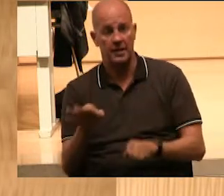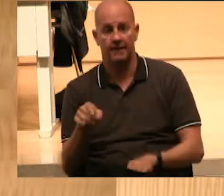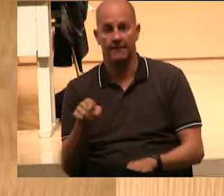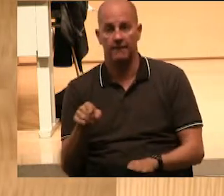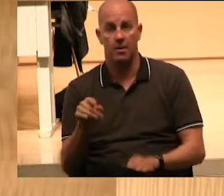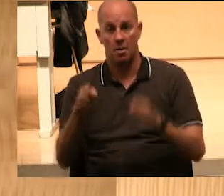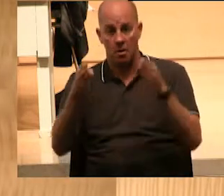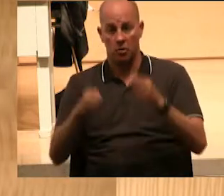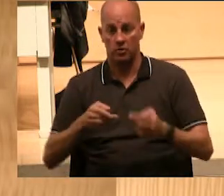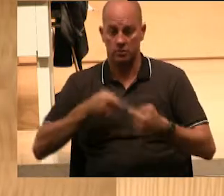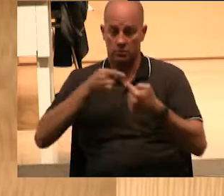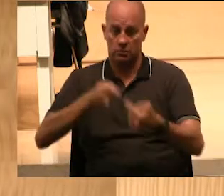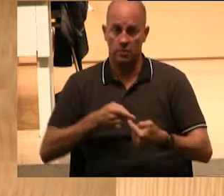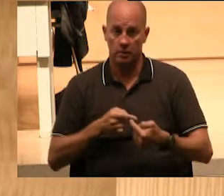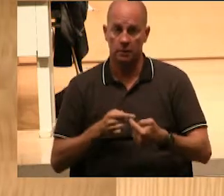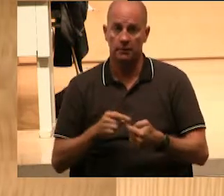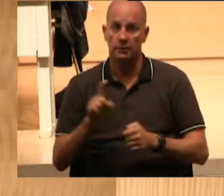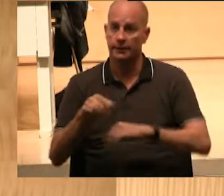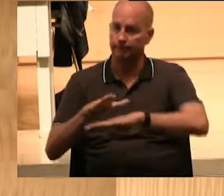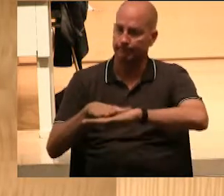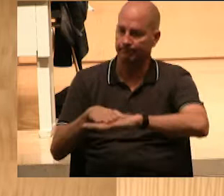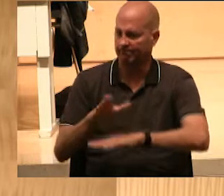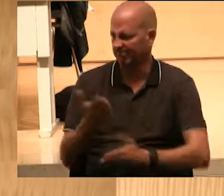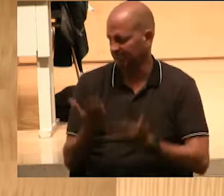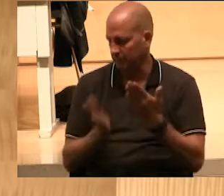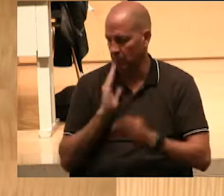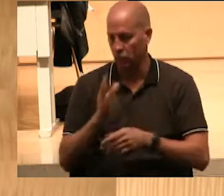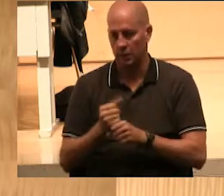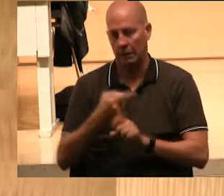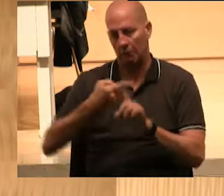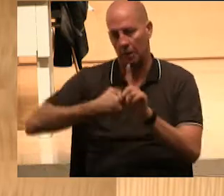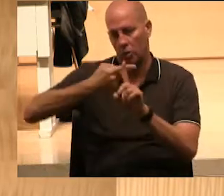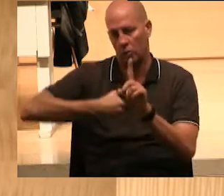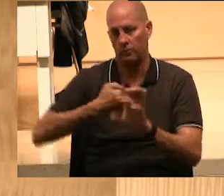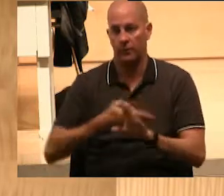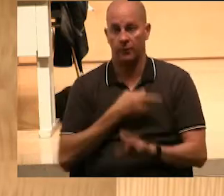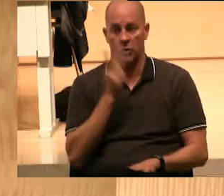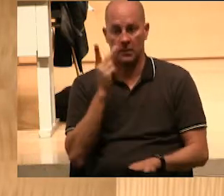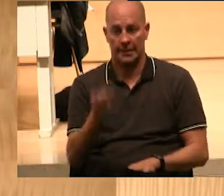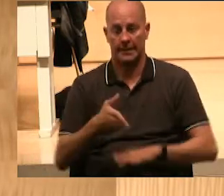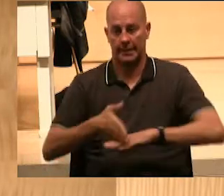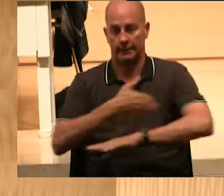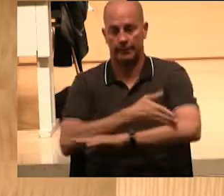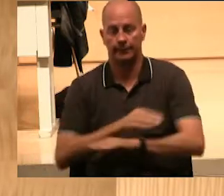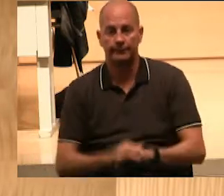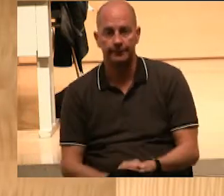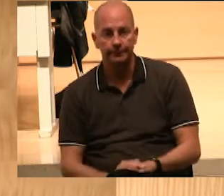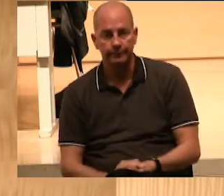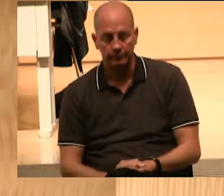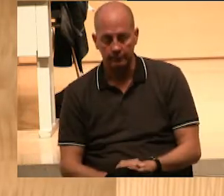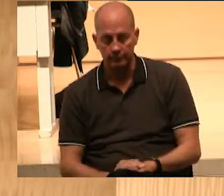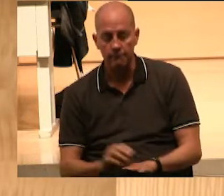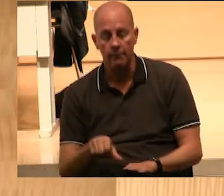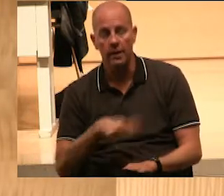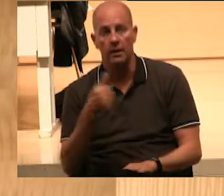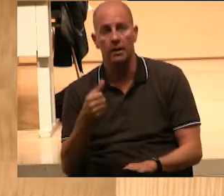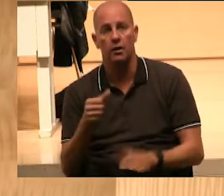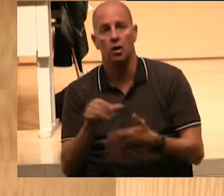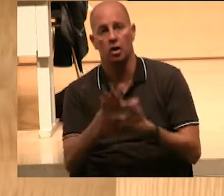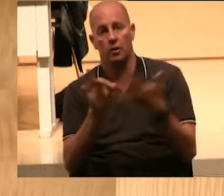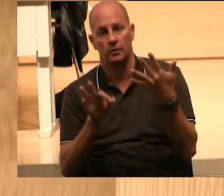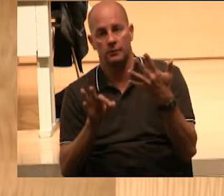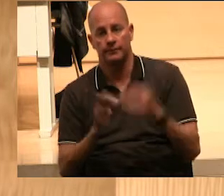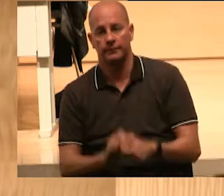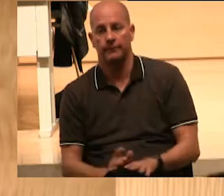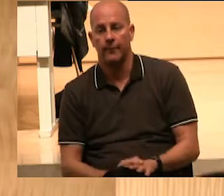housing, that it might take a while before symptoms improve. Complementary and alternative modalities for treatment for